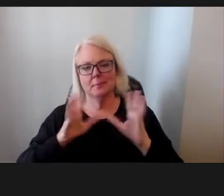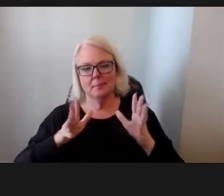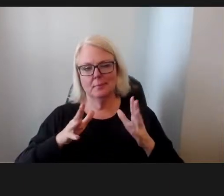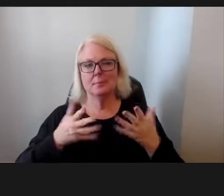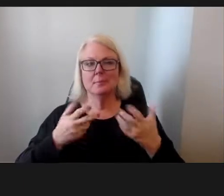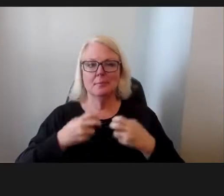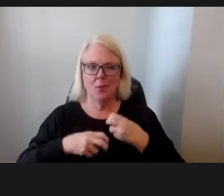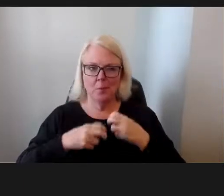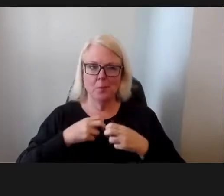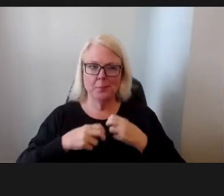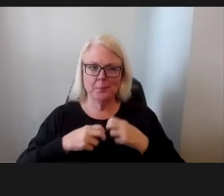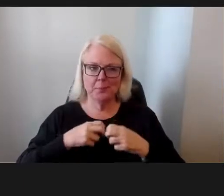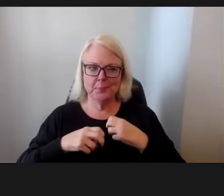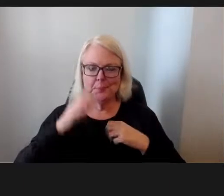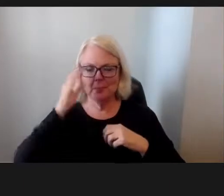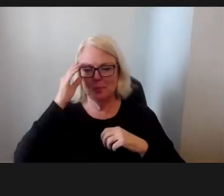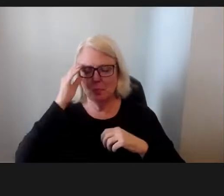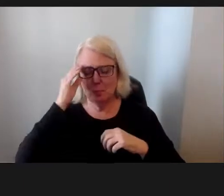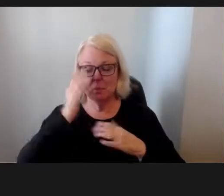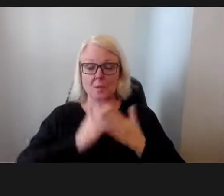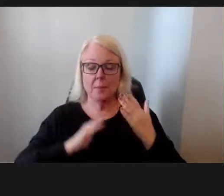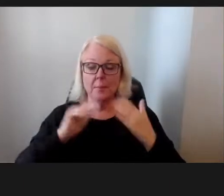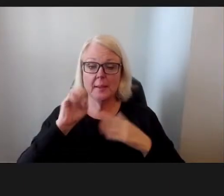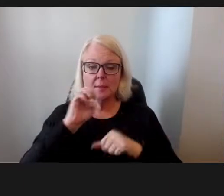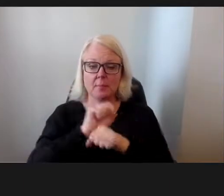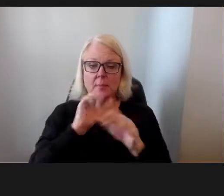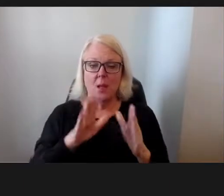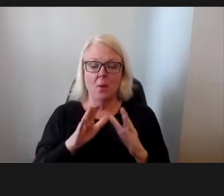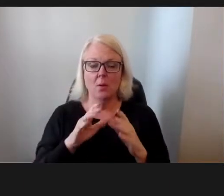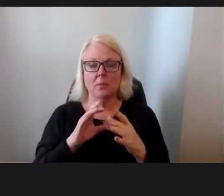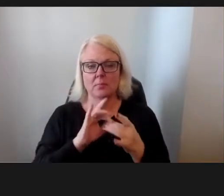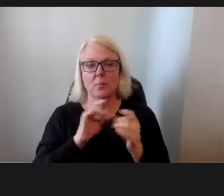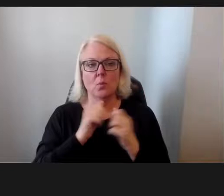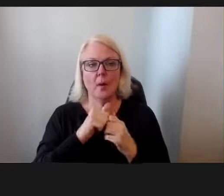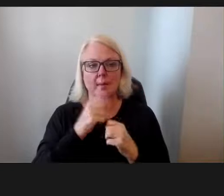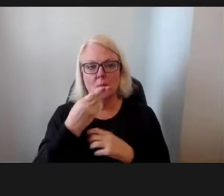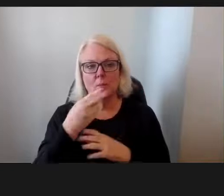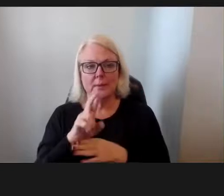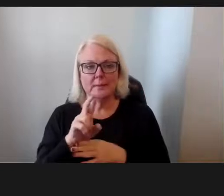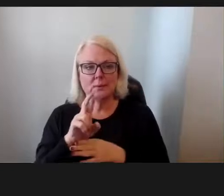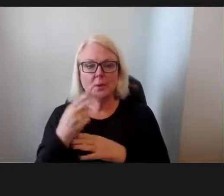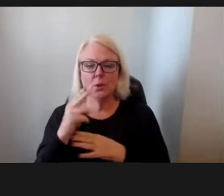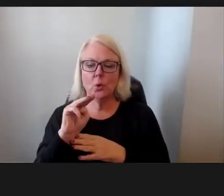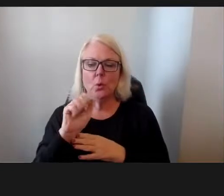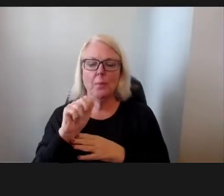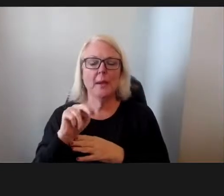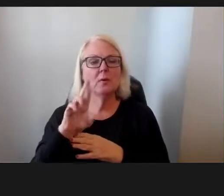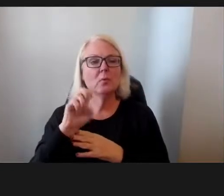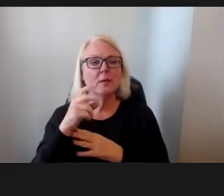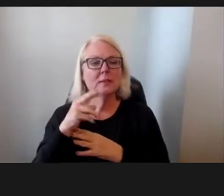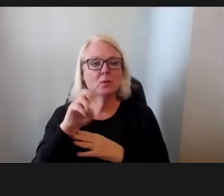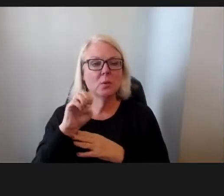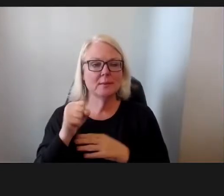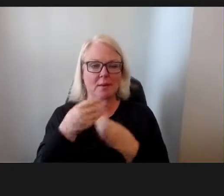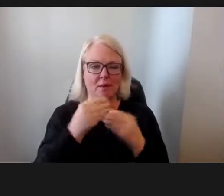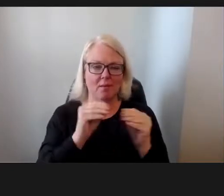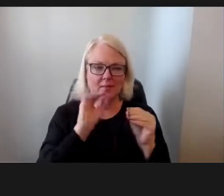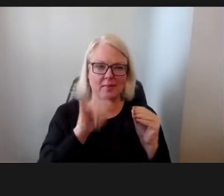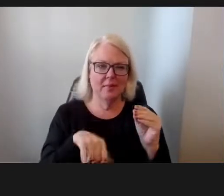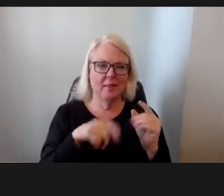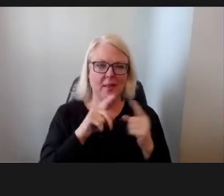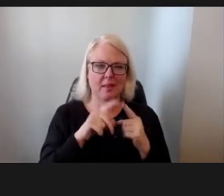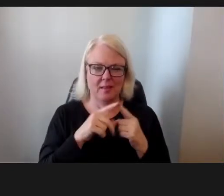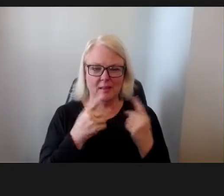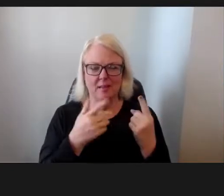problematic. In some cases, employees are dealing directly with human resources, an office that is